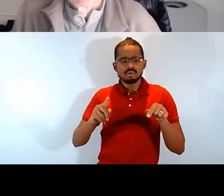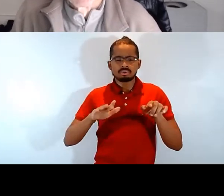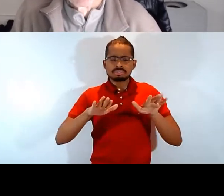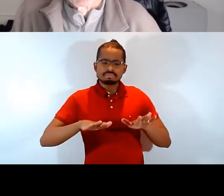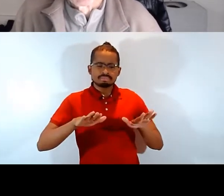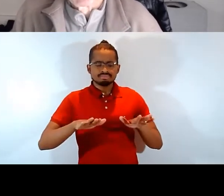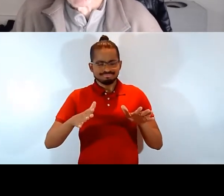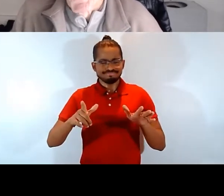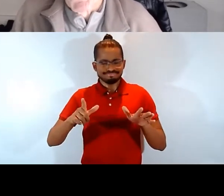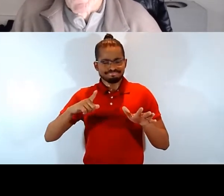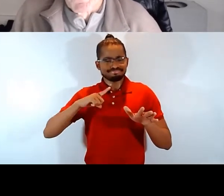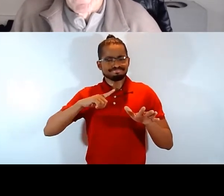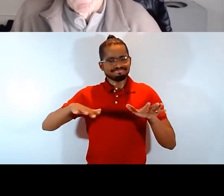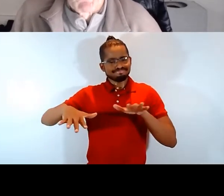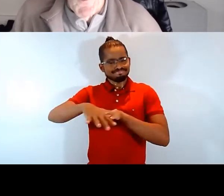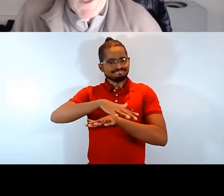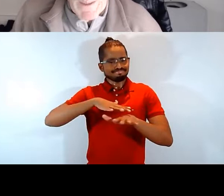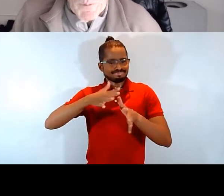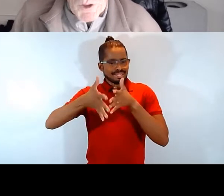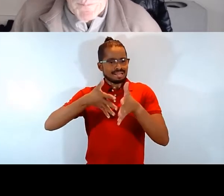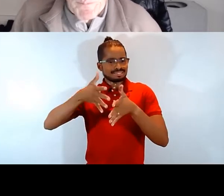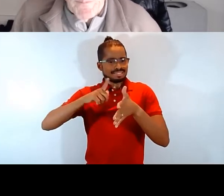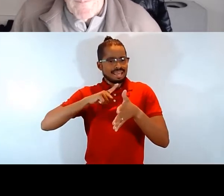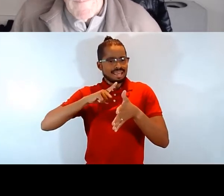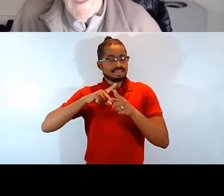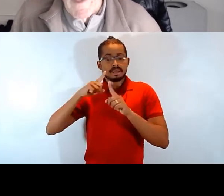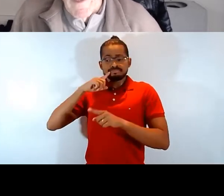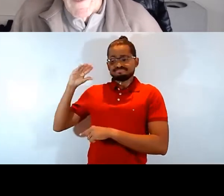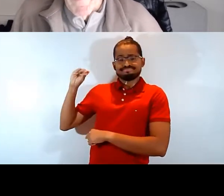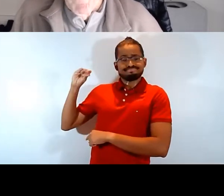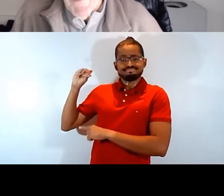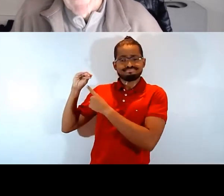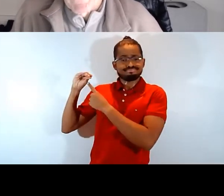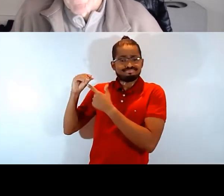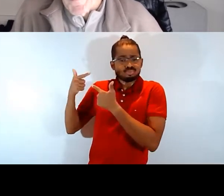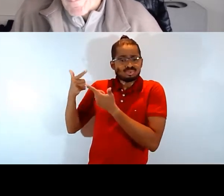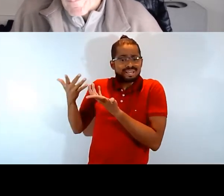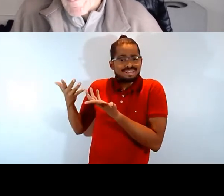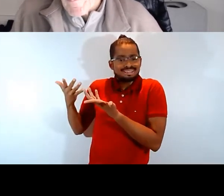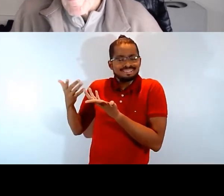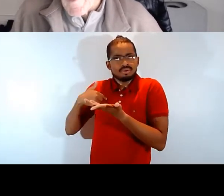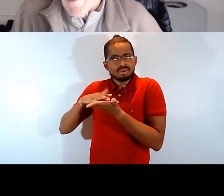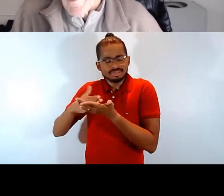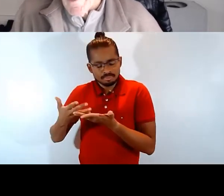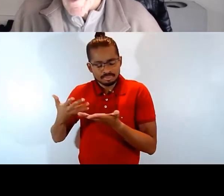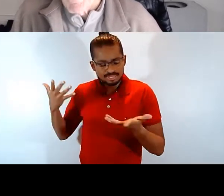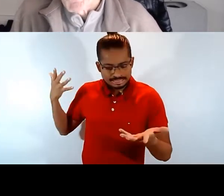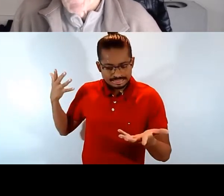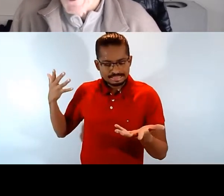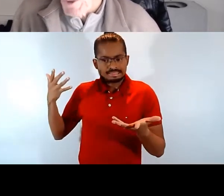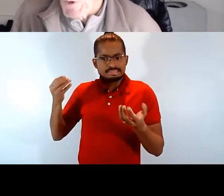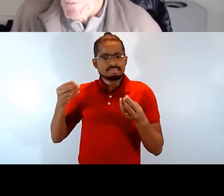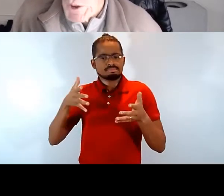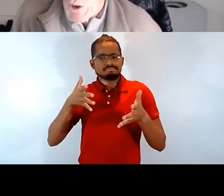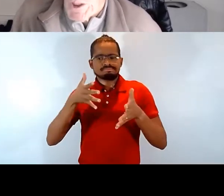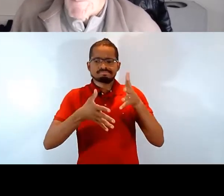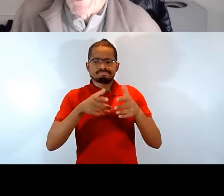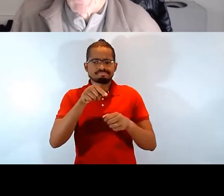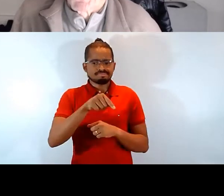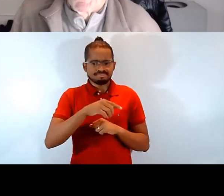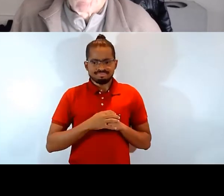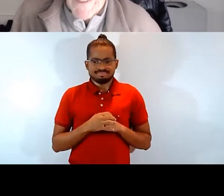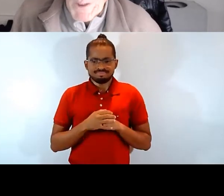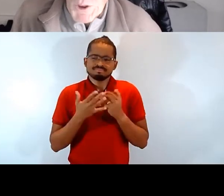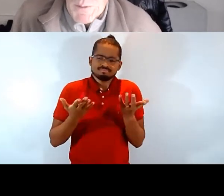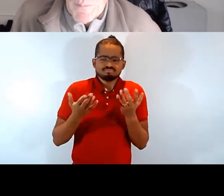movement, which is not done in spoken languages. But after much observation and